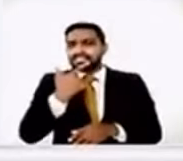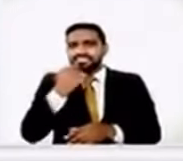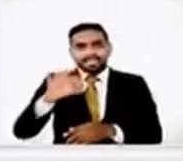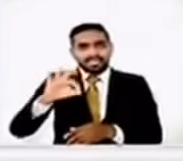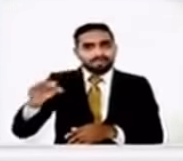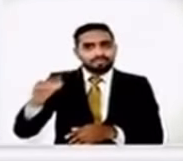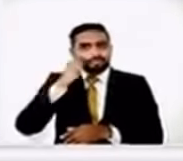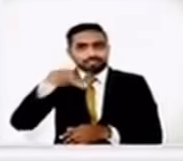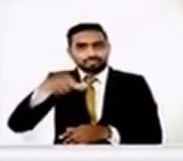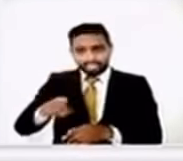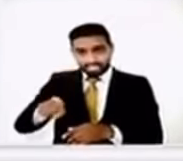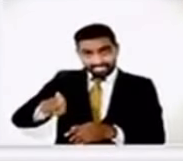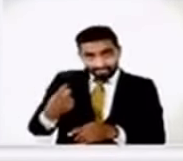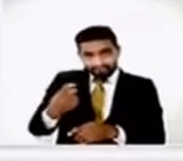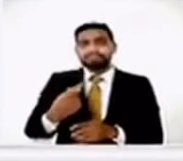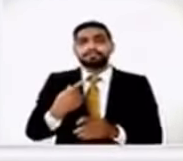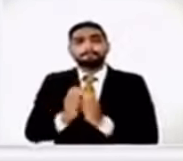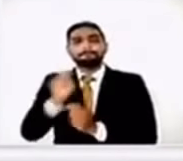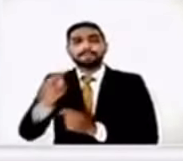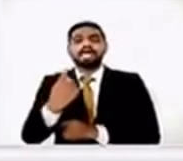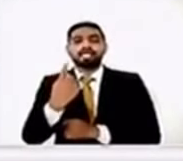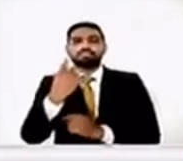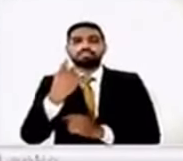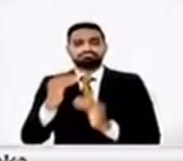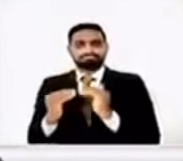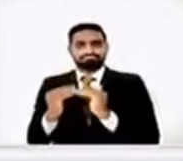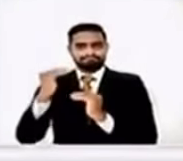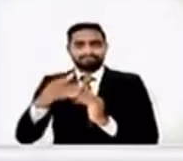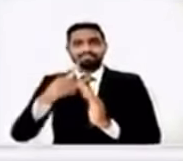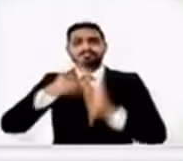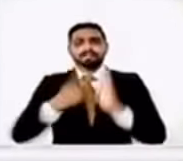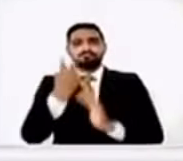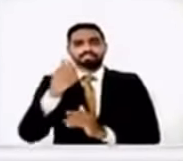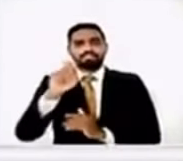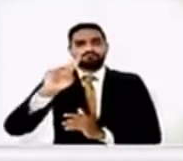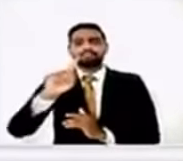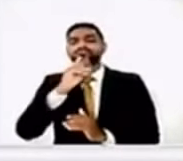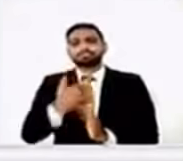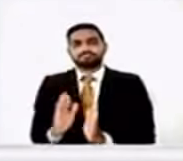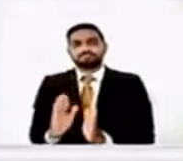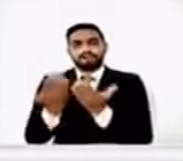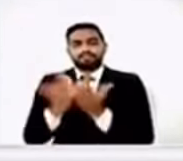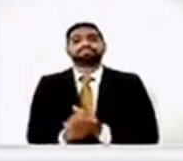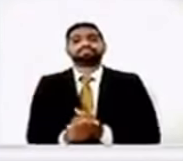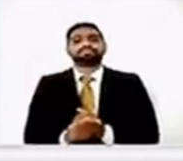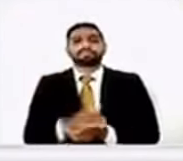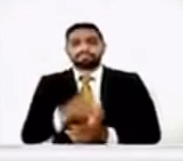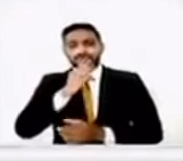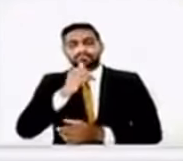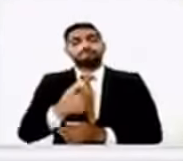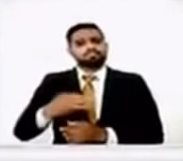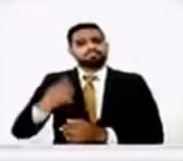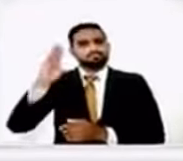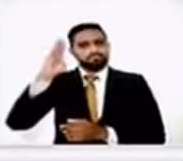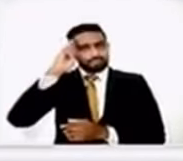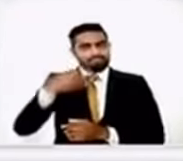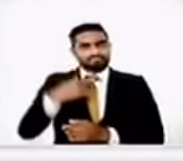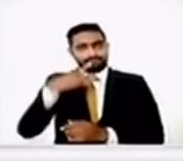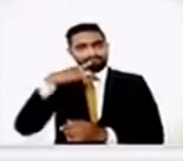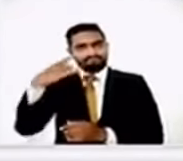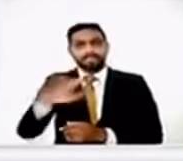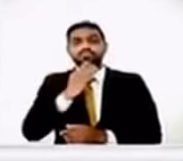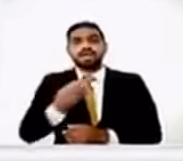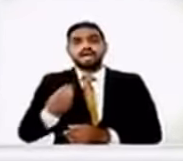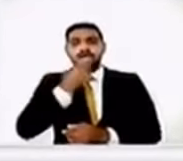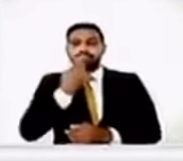increased to 1,000 rupees from January 2021. A guaranteed price will be provided for rice, maize,